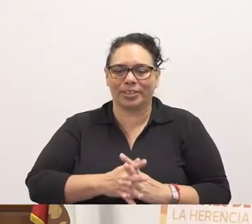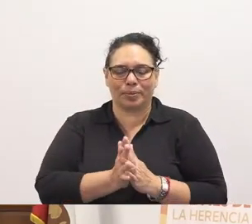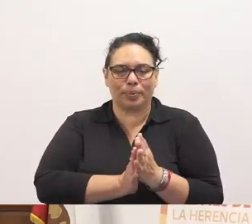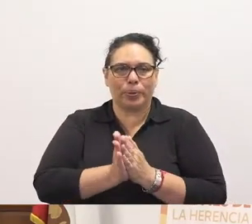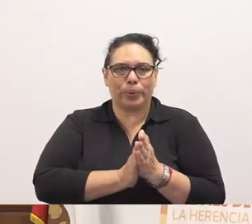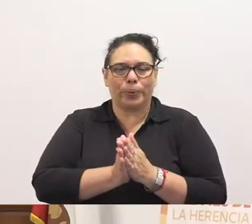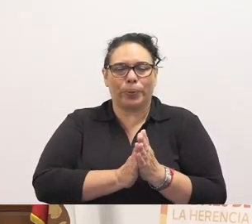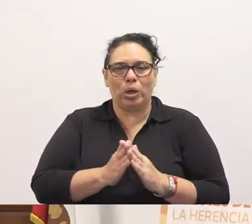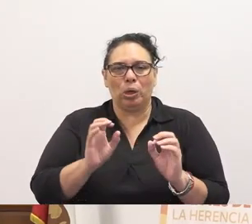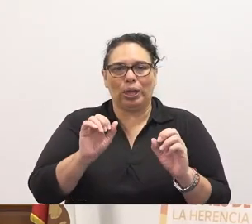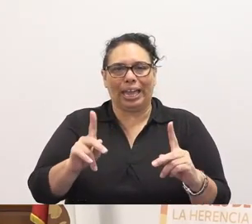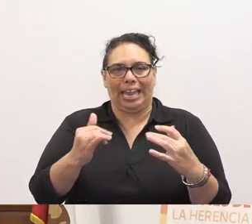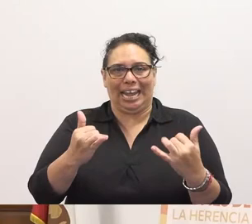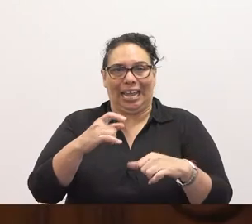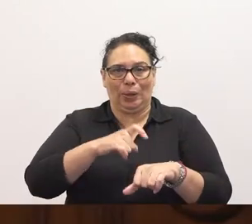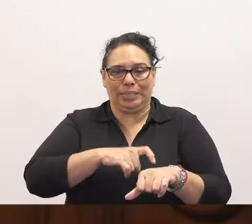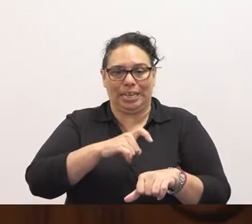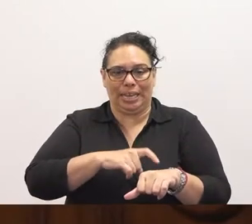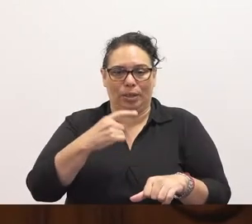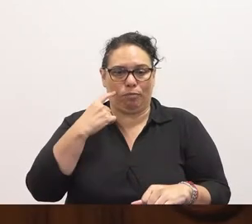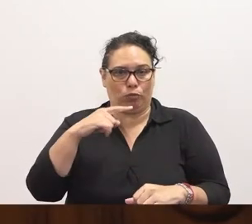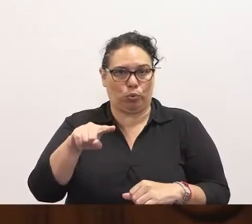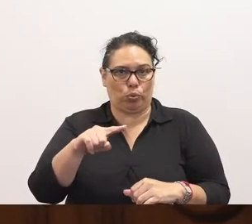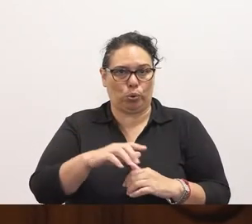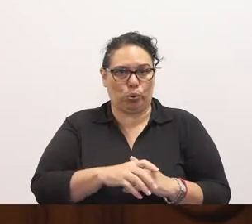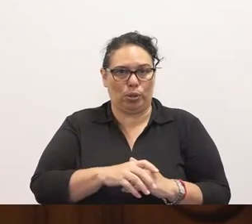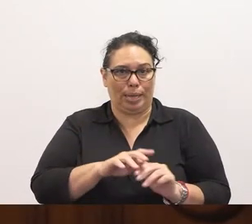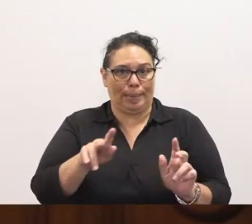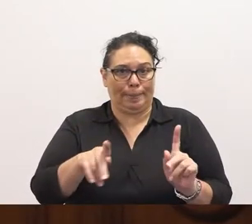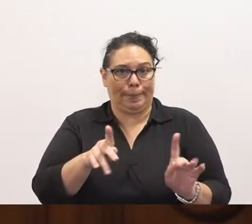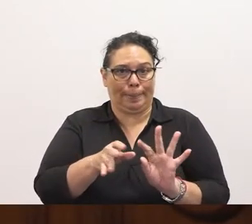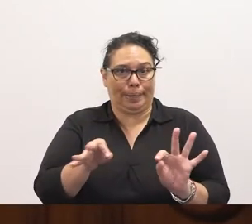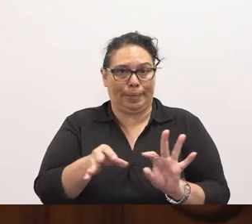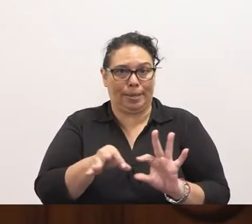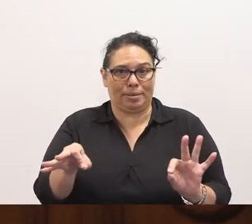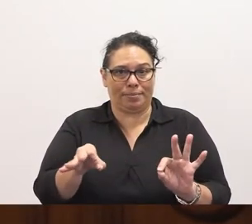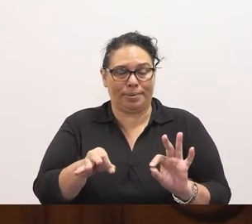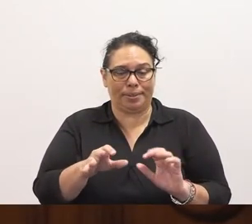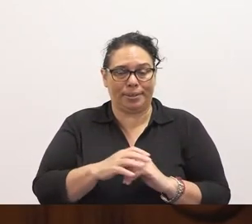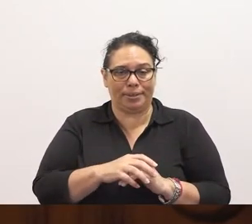Okay, it is now time for public comments.